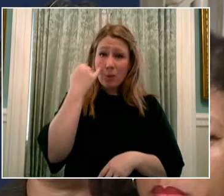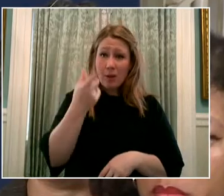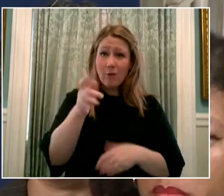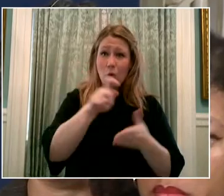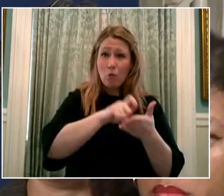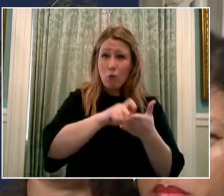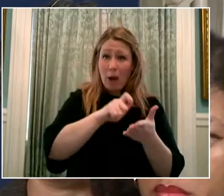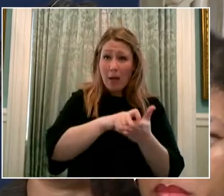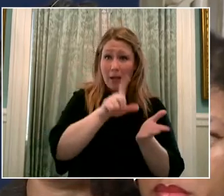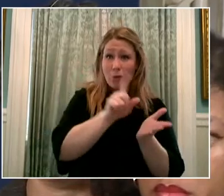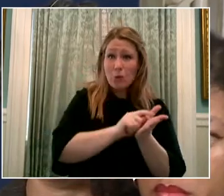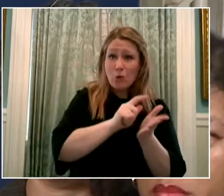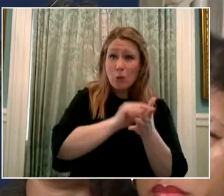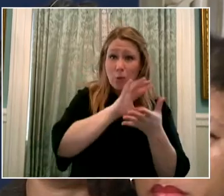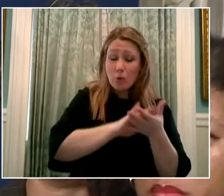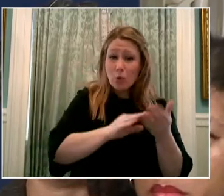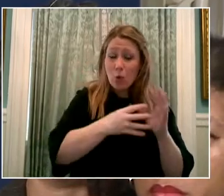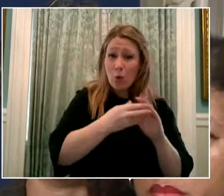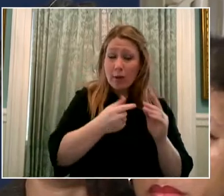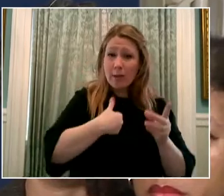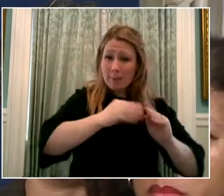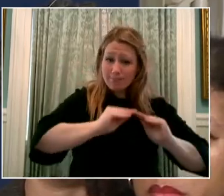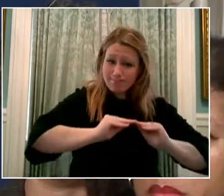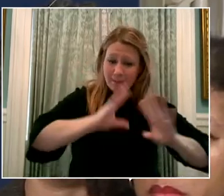this, or those who are involved in this.